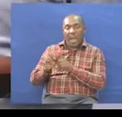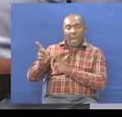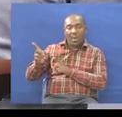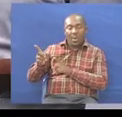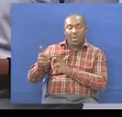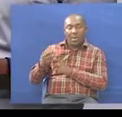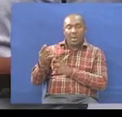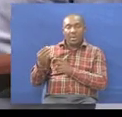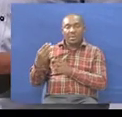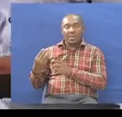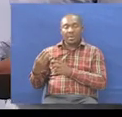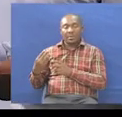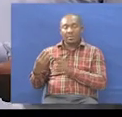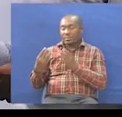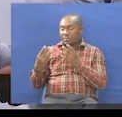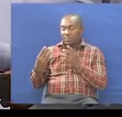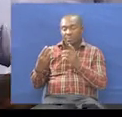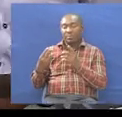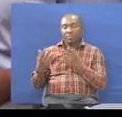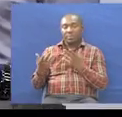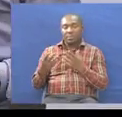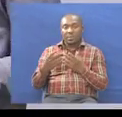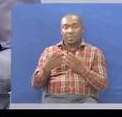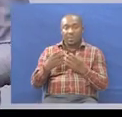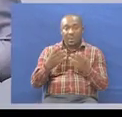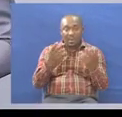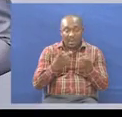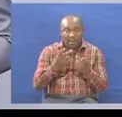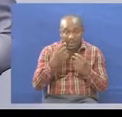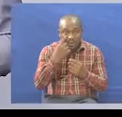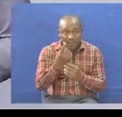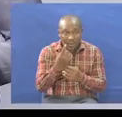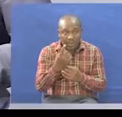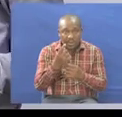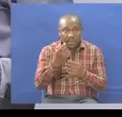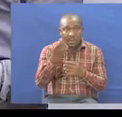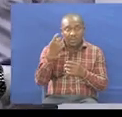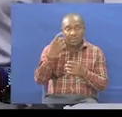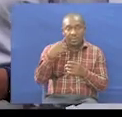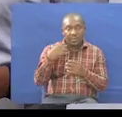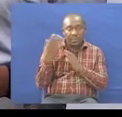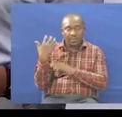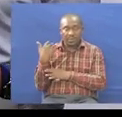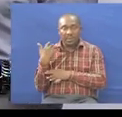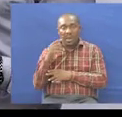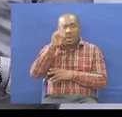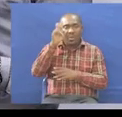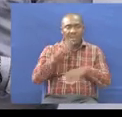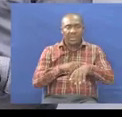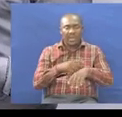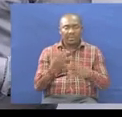number 3. Yes, by looking those examples that we have done before, What time is it shown by this clock face